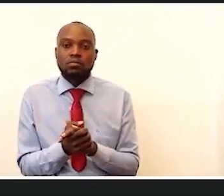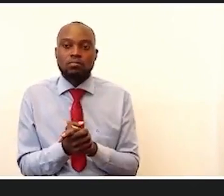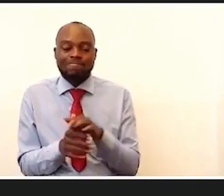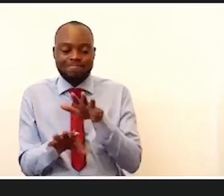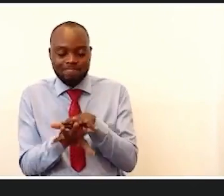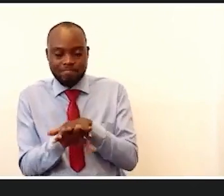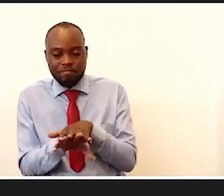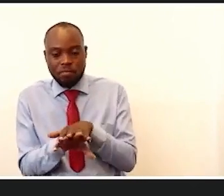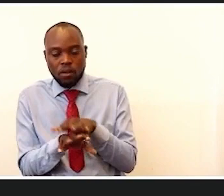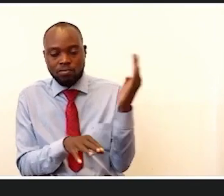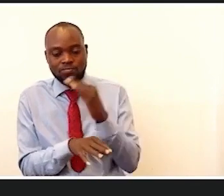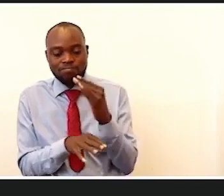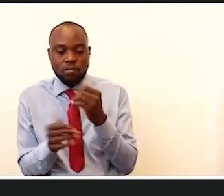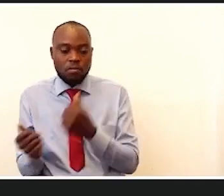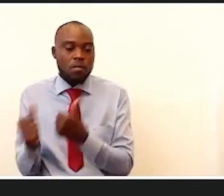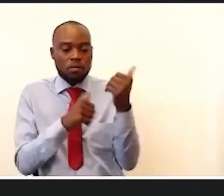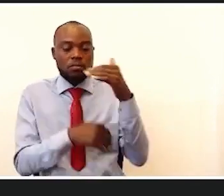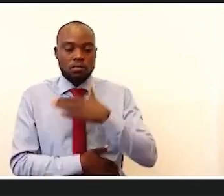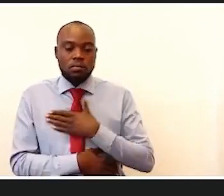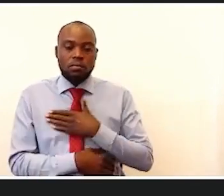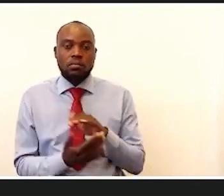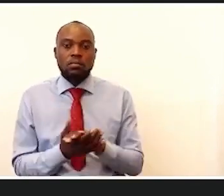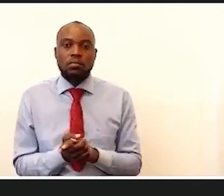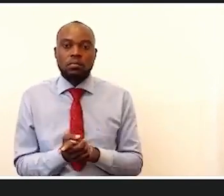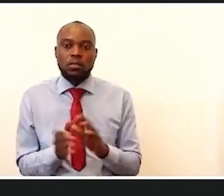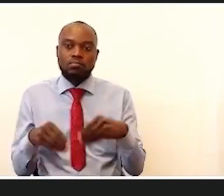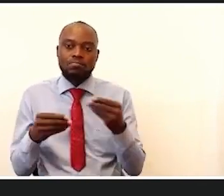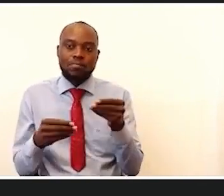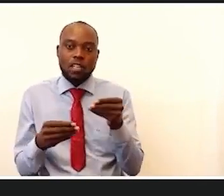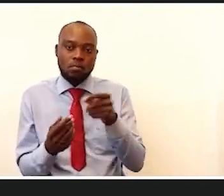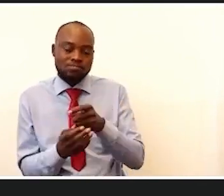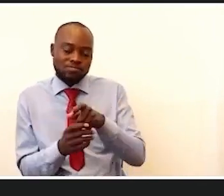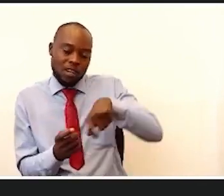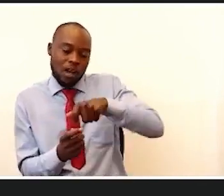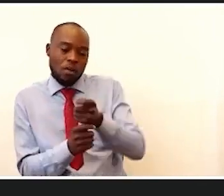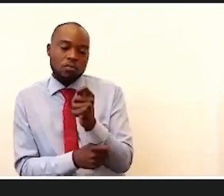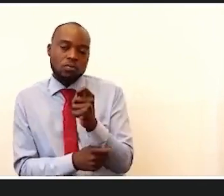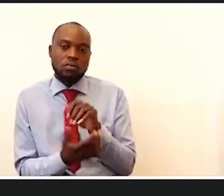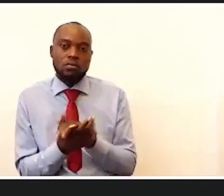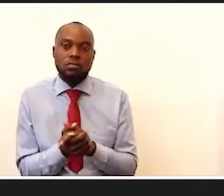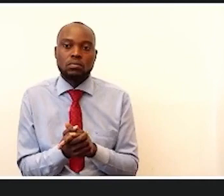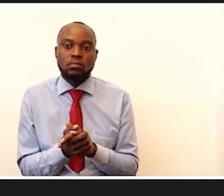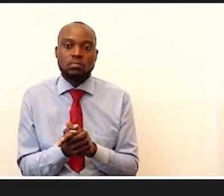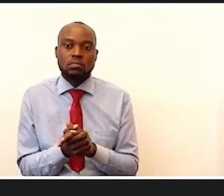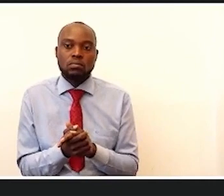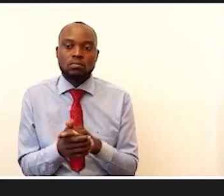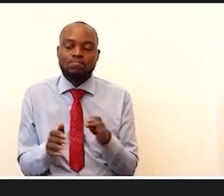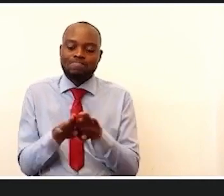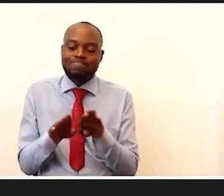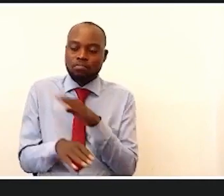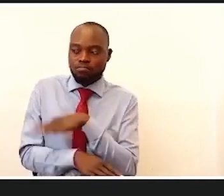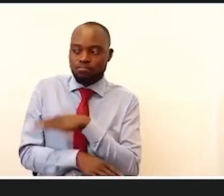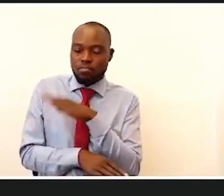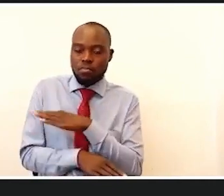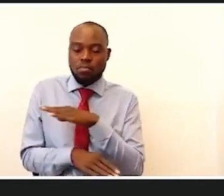the Berg report with the offer of carrots, essentially money to bail you out of an